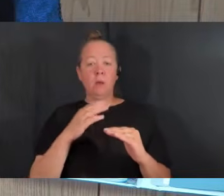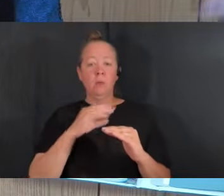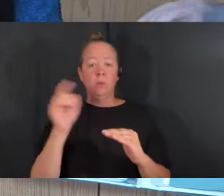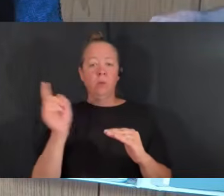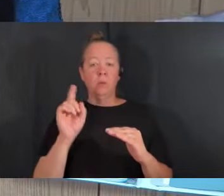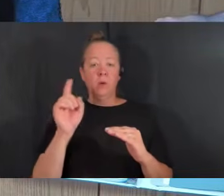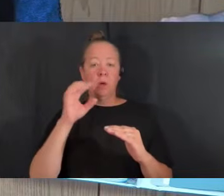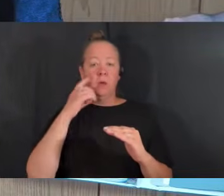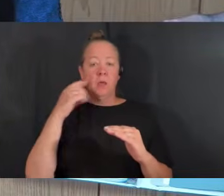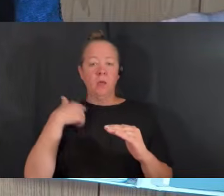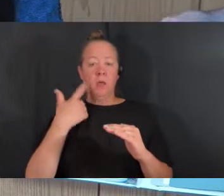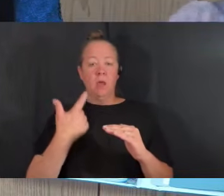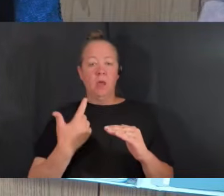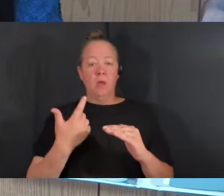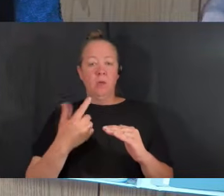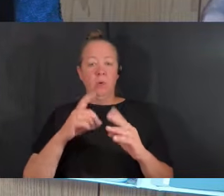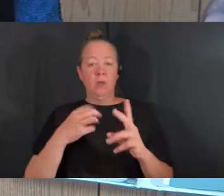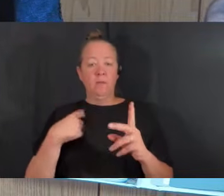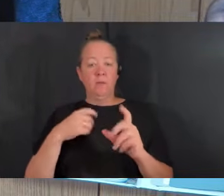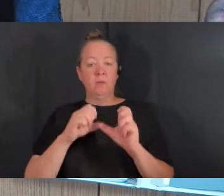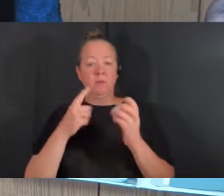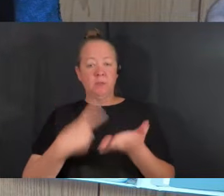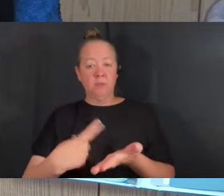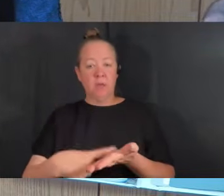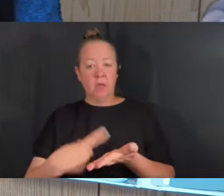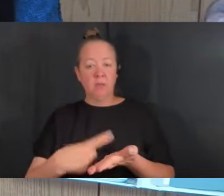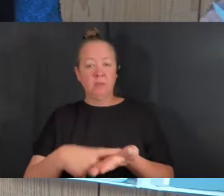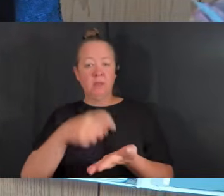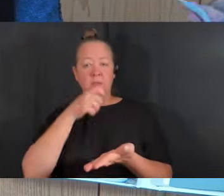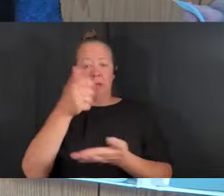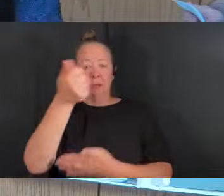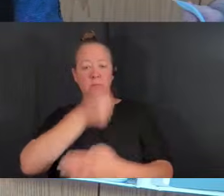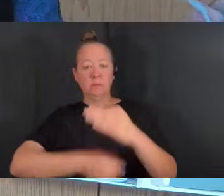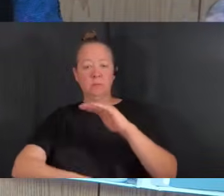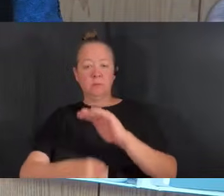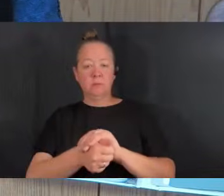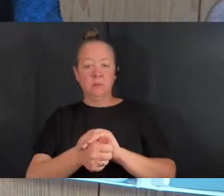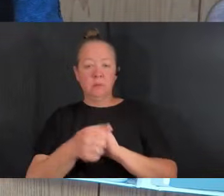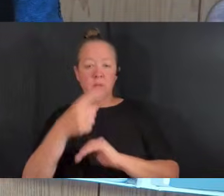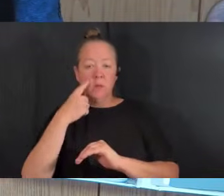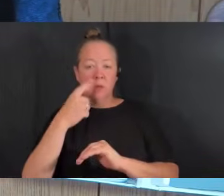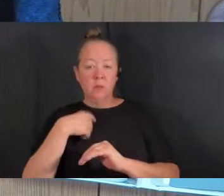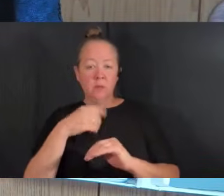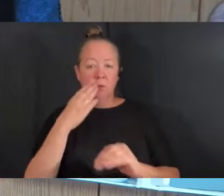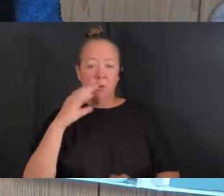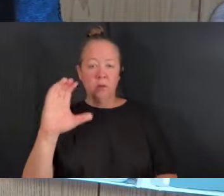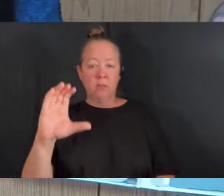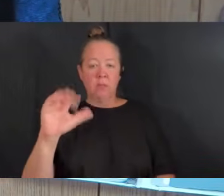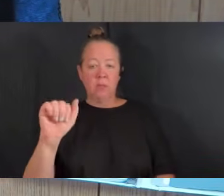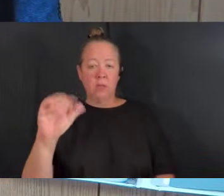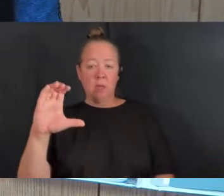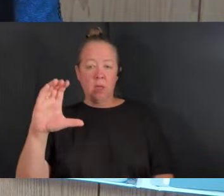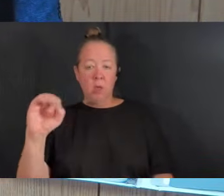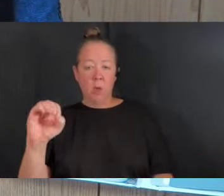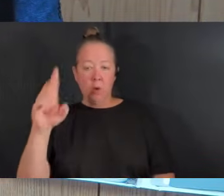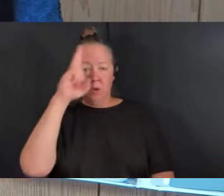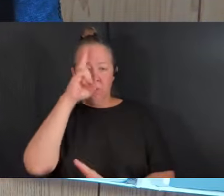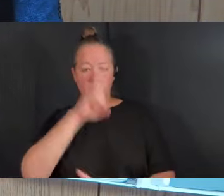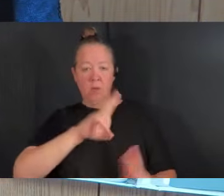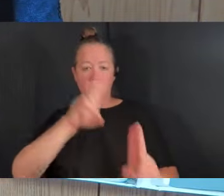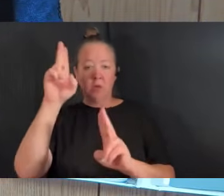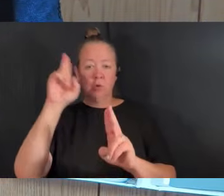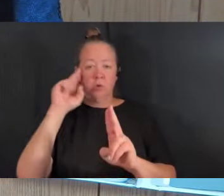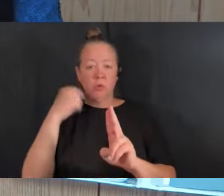Civic African American Community Organization, also known as CACO, is honored to present to the residents of Cheverly and the surrounding